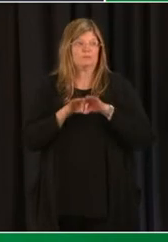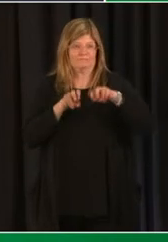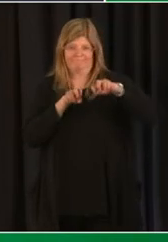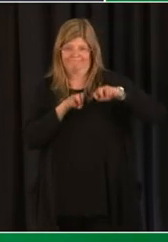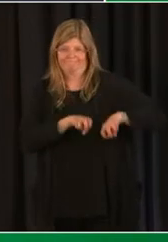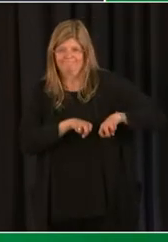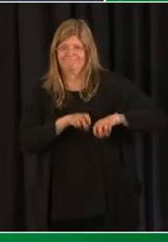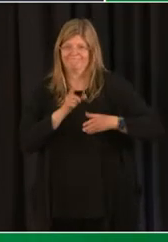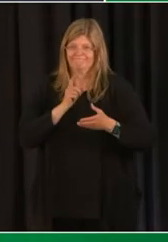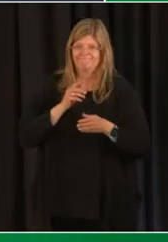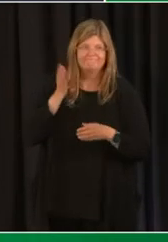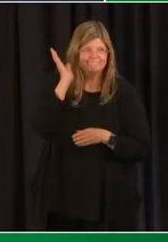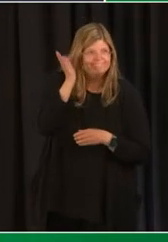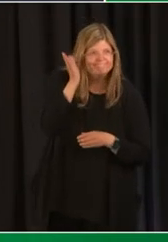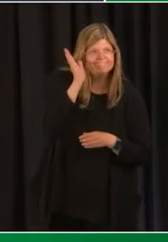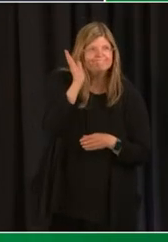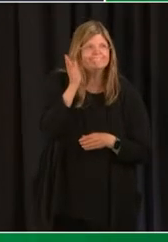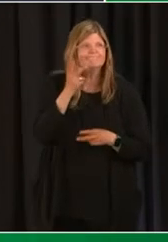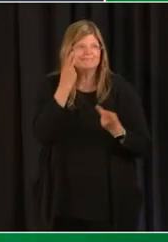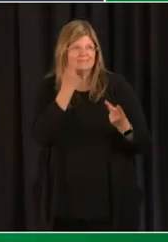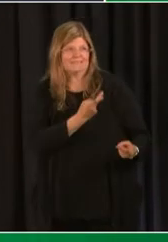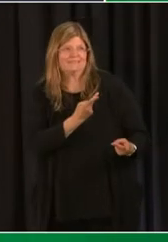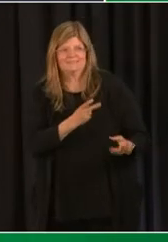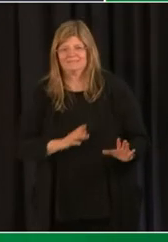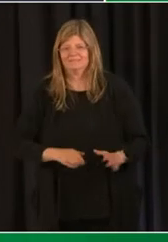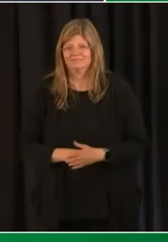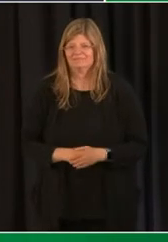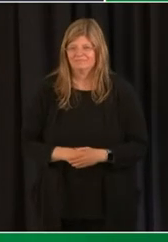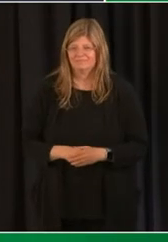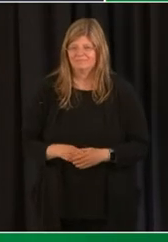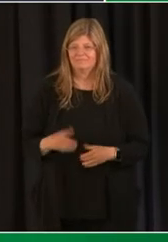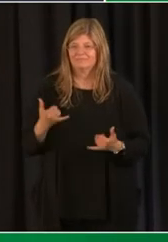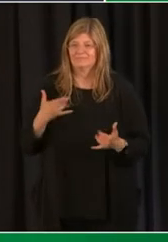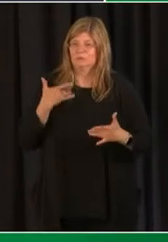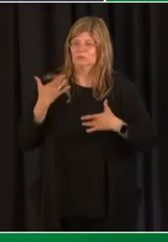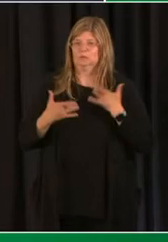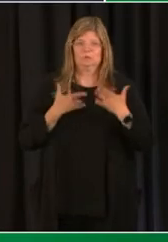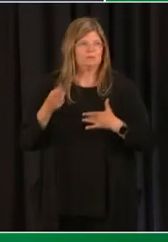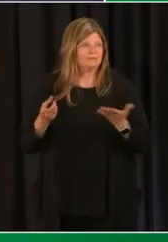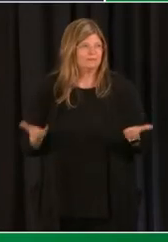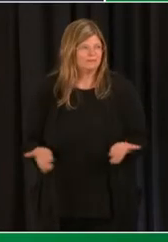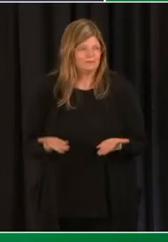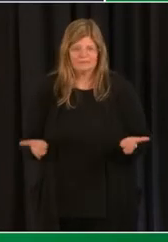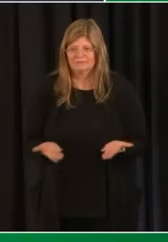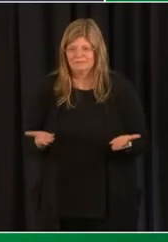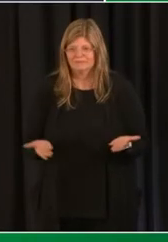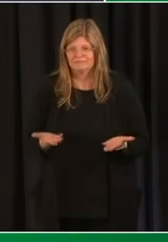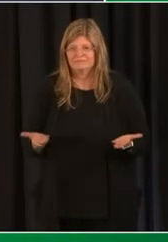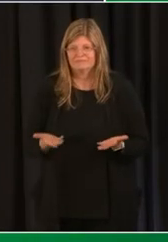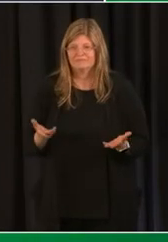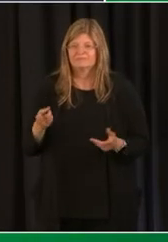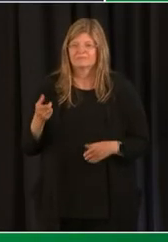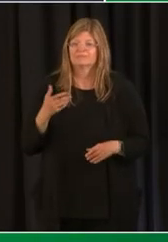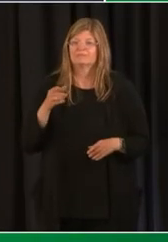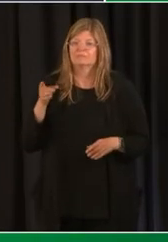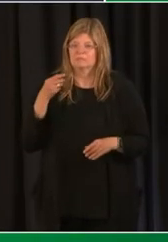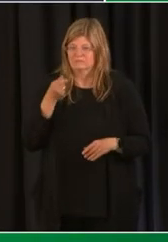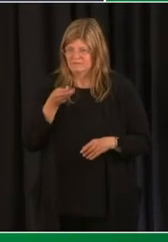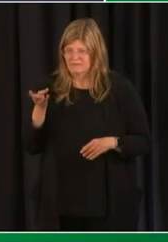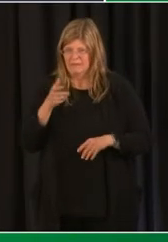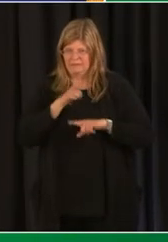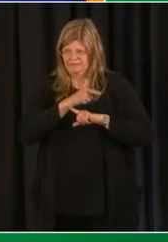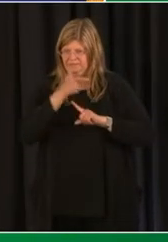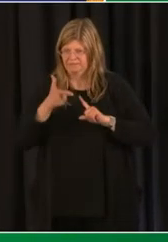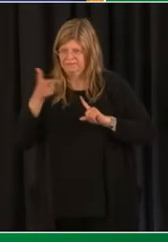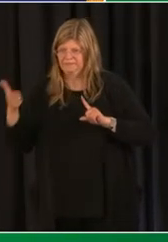the at-large member for housing. And so we're excited to have you here. Councilmember, we're going to have a couple other presentations, and